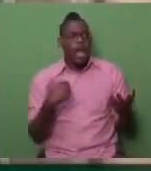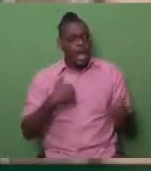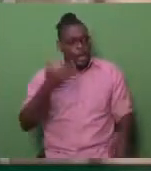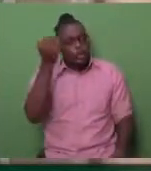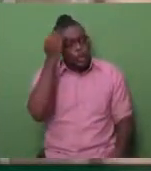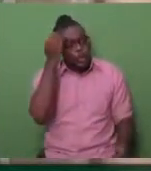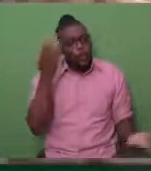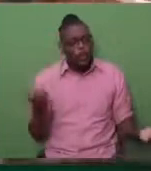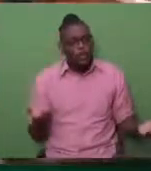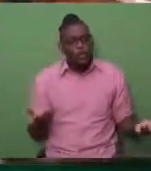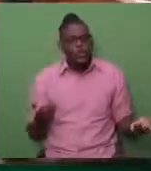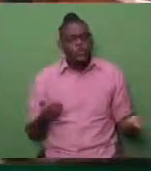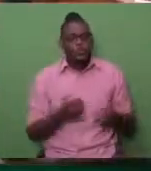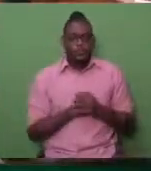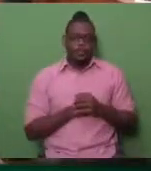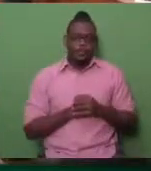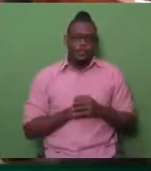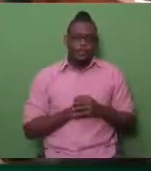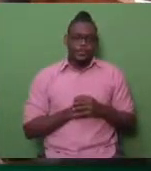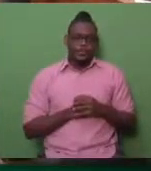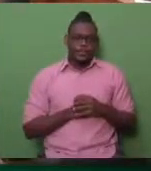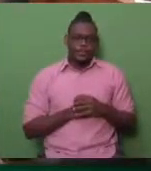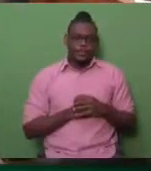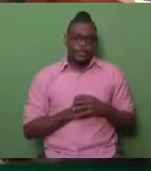Madam Speaker, I rise on a point of order,